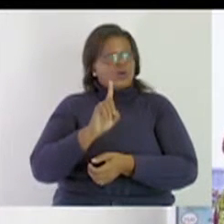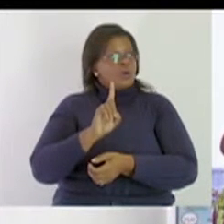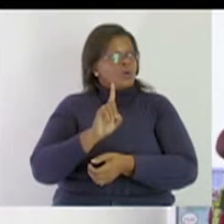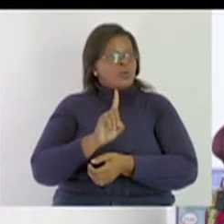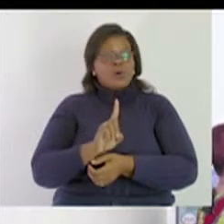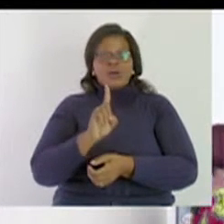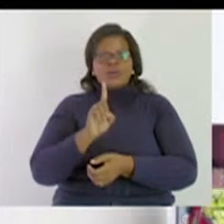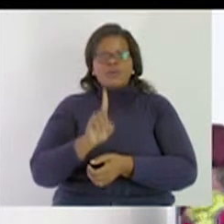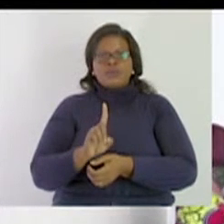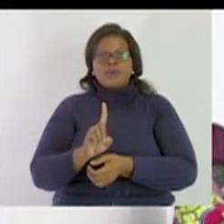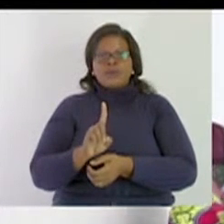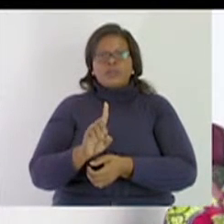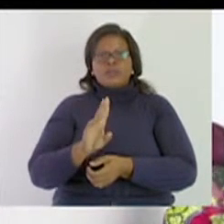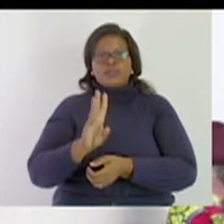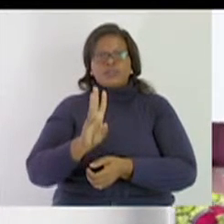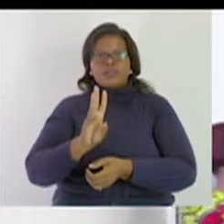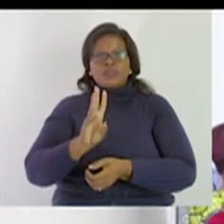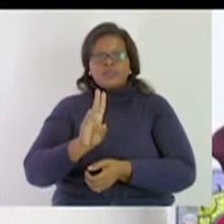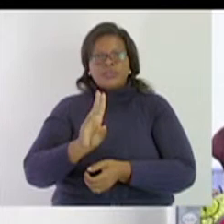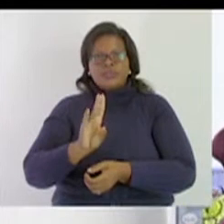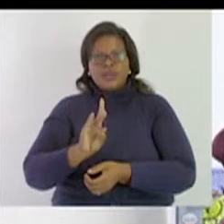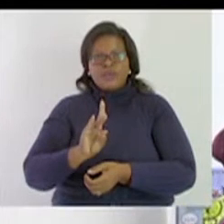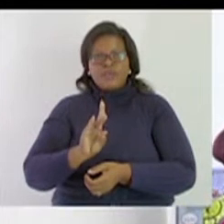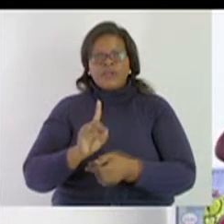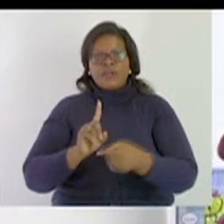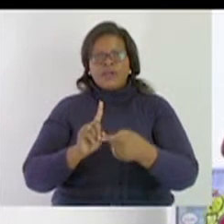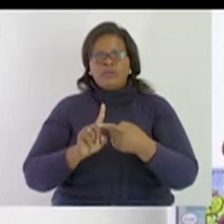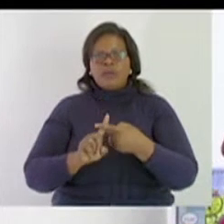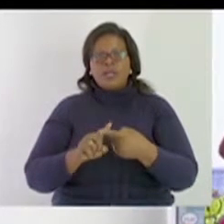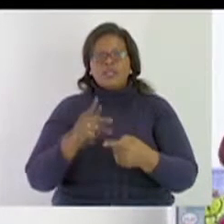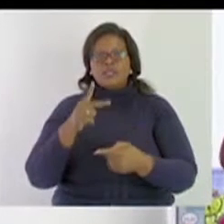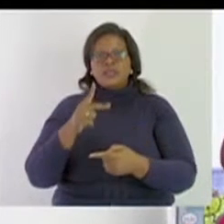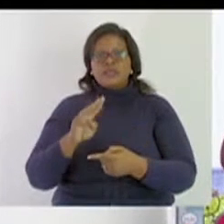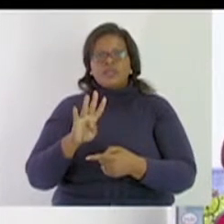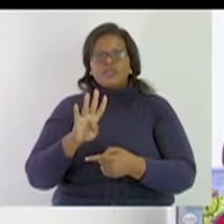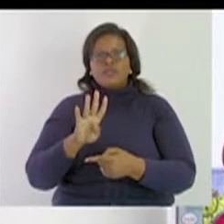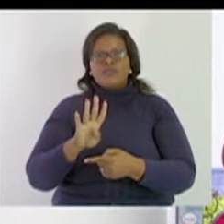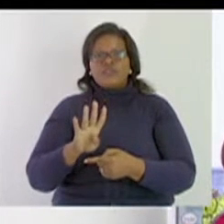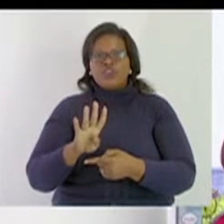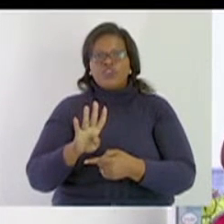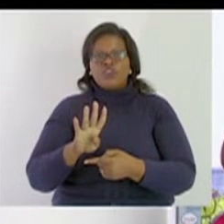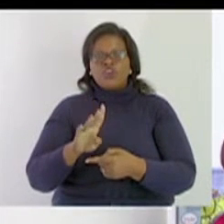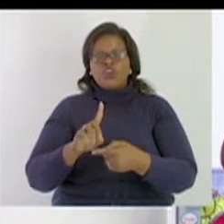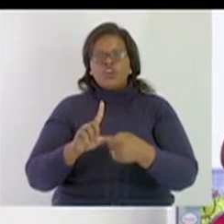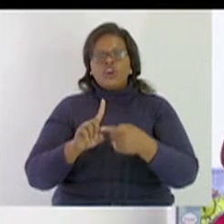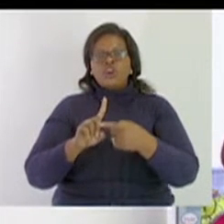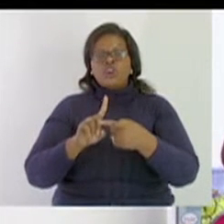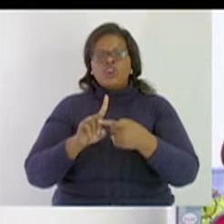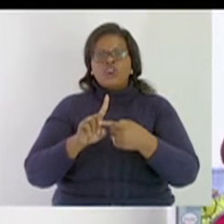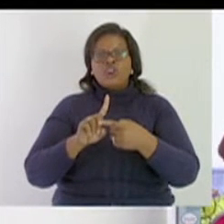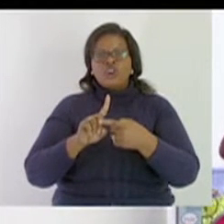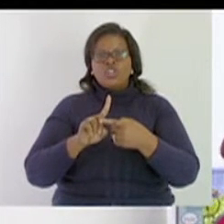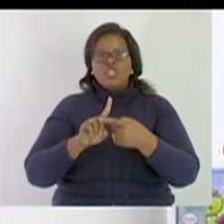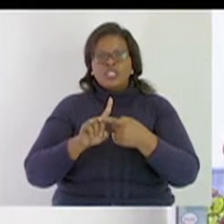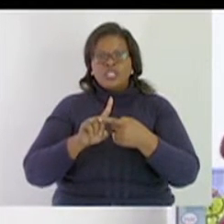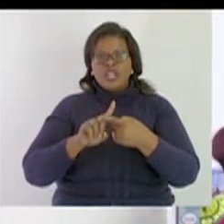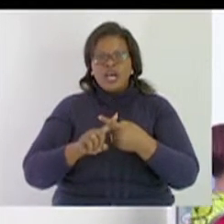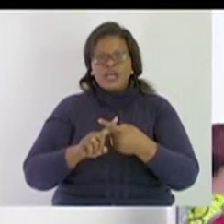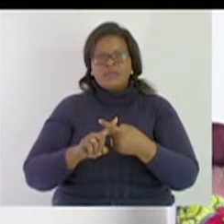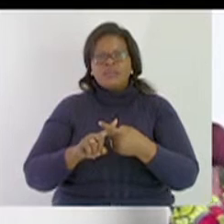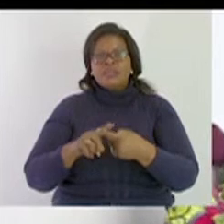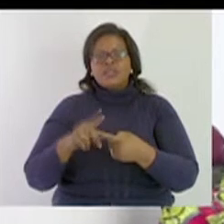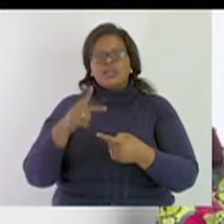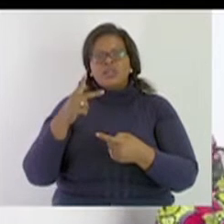117 plus 24 times 2 squared, né? 2